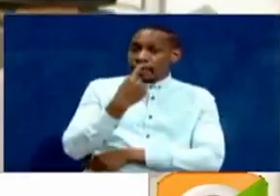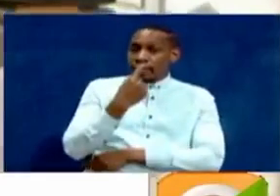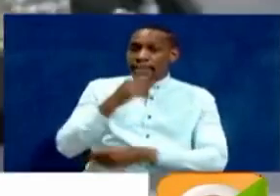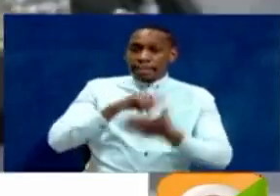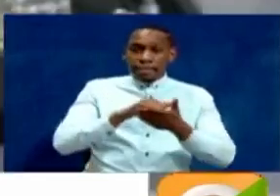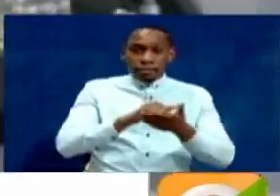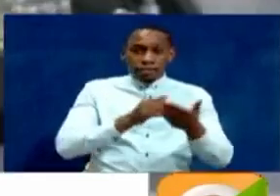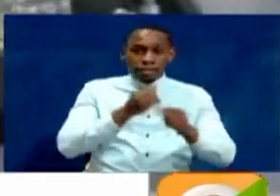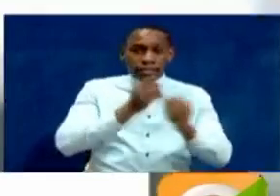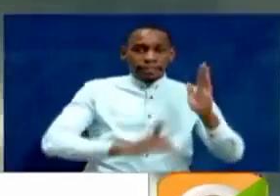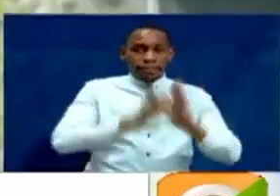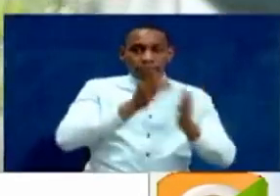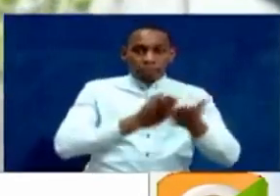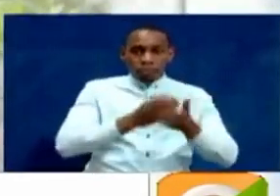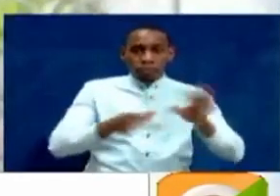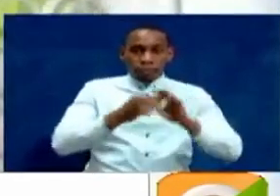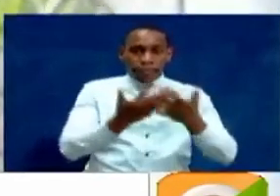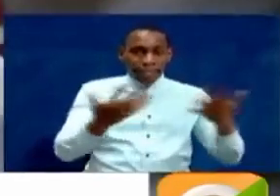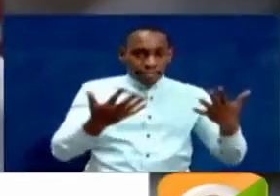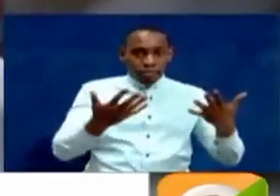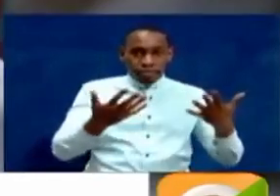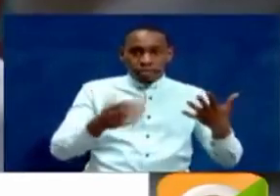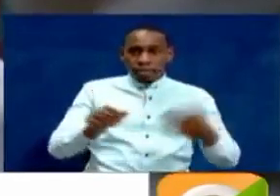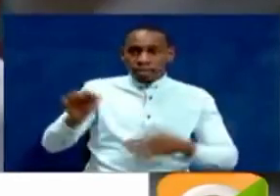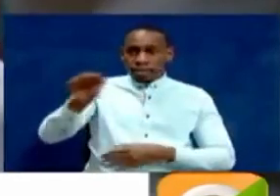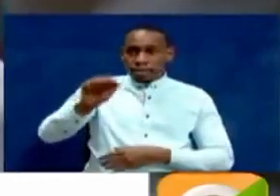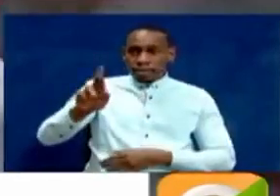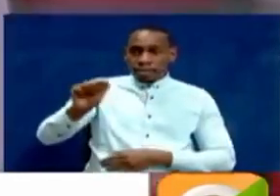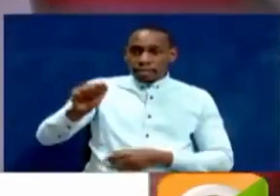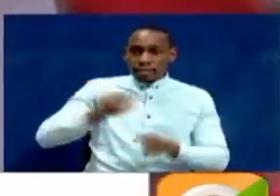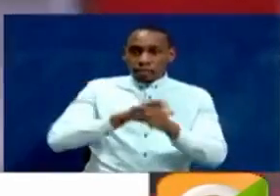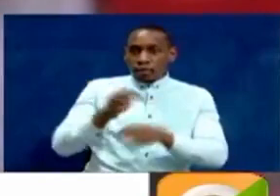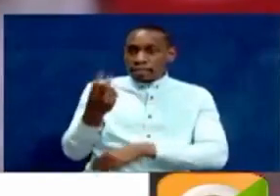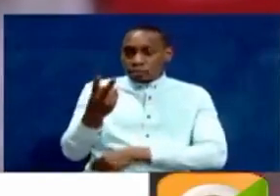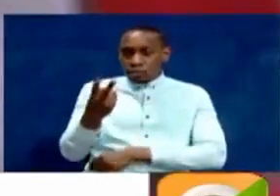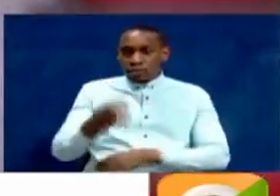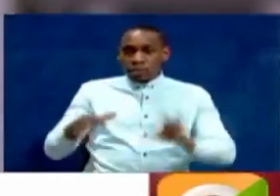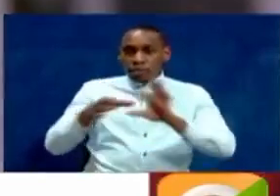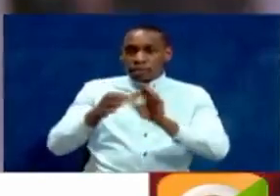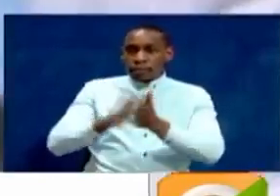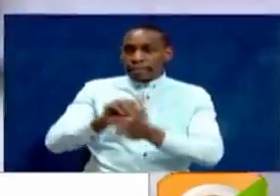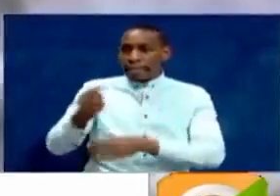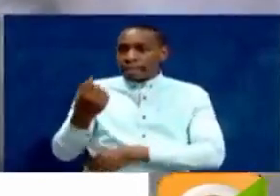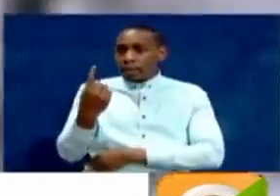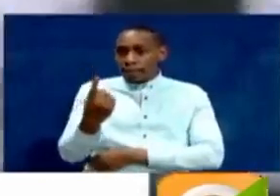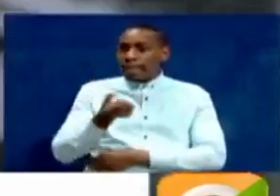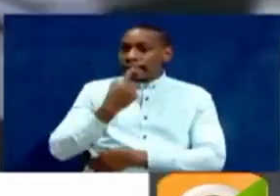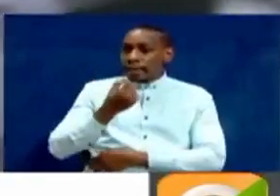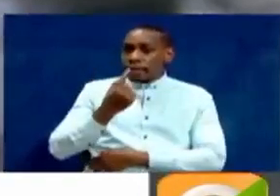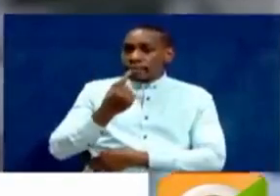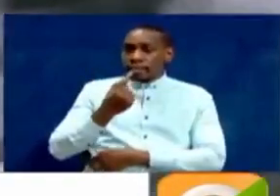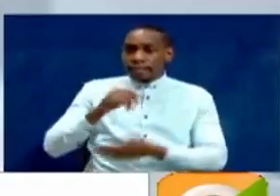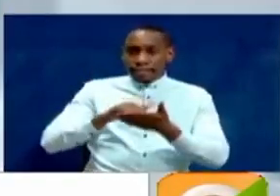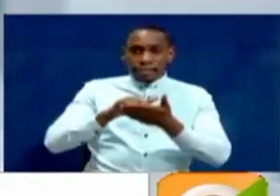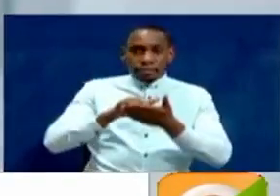nCoV-19 was made by incorporating genetic material from SARS-CoV-2 virus into the Chadox-1 adenovirus